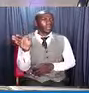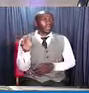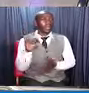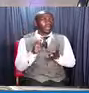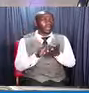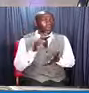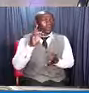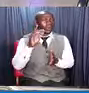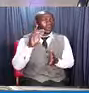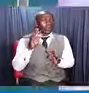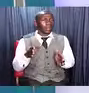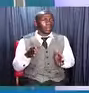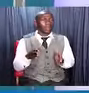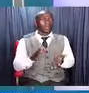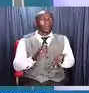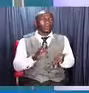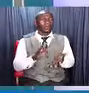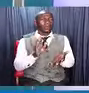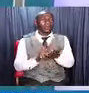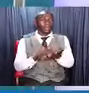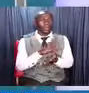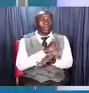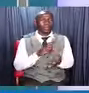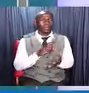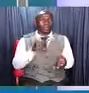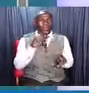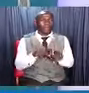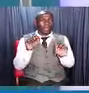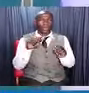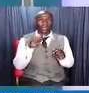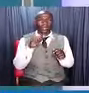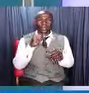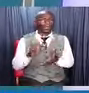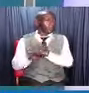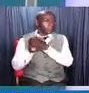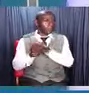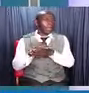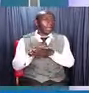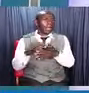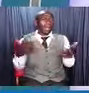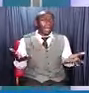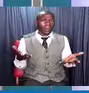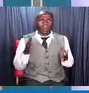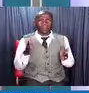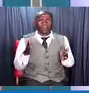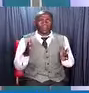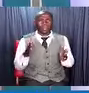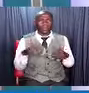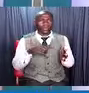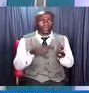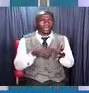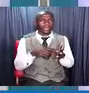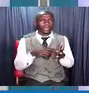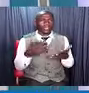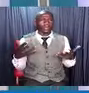kumuonya. And the person who has warned Bwana siwe ndugu. Is greeting them. Praise mimi God. Mimi simpi mkono. I don't give them my hand. Imekuweje mtu. How come afanye jambo